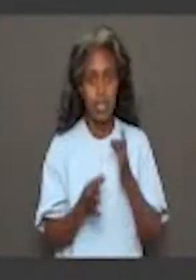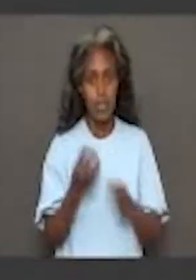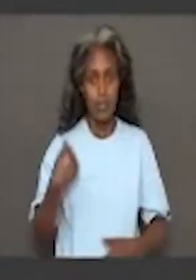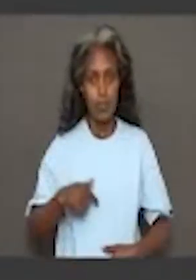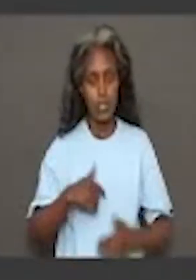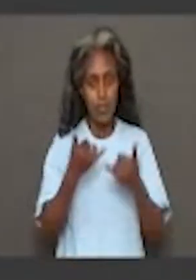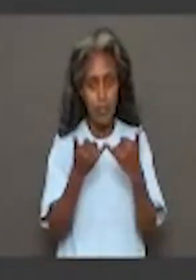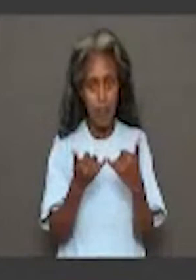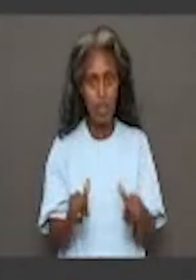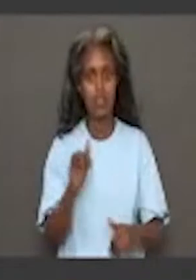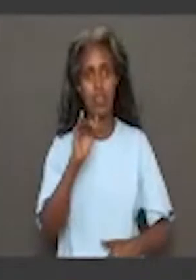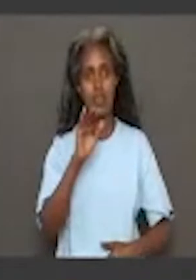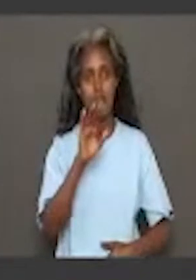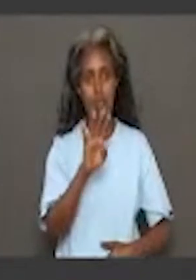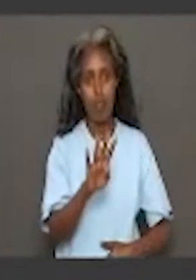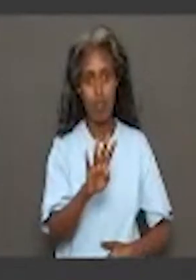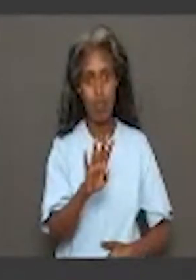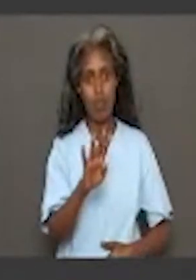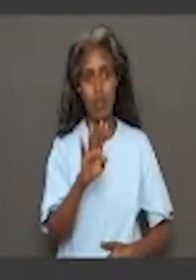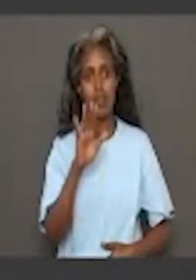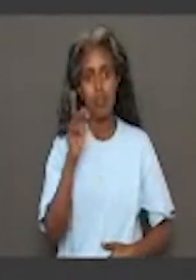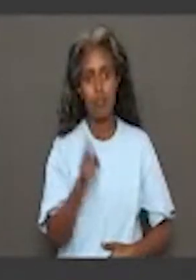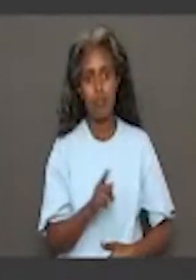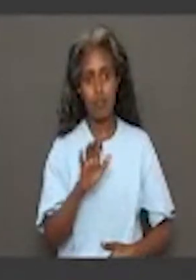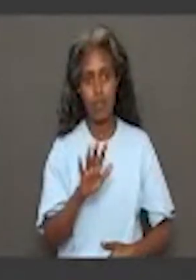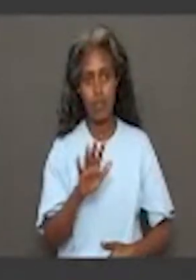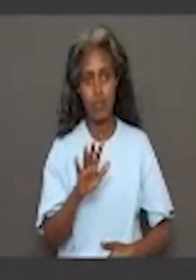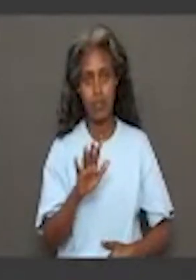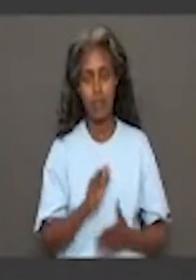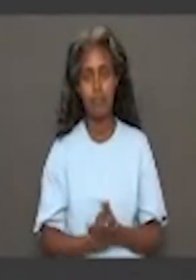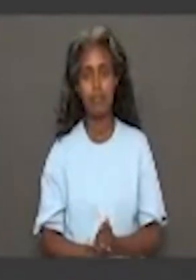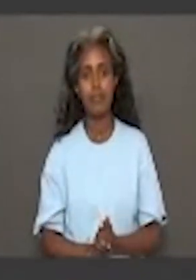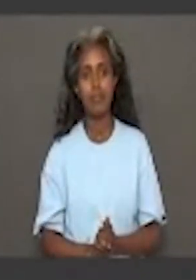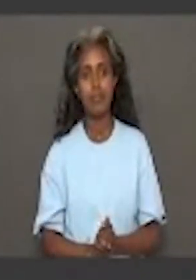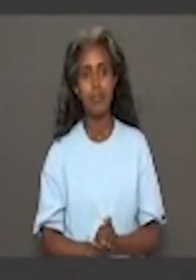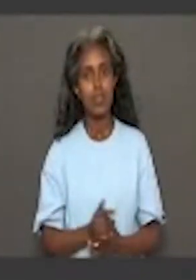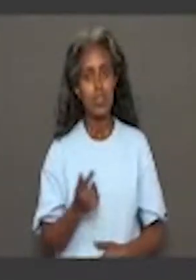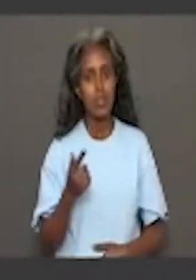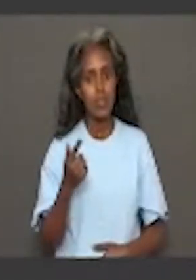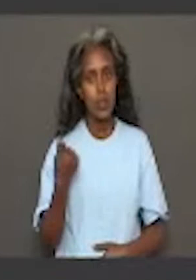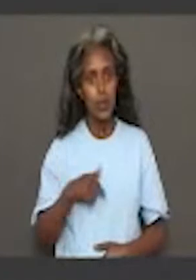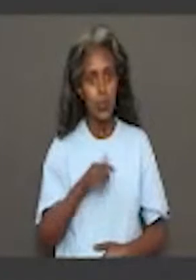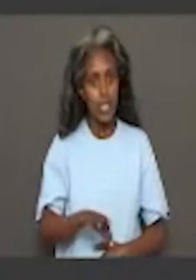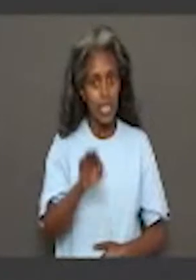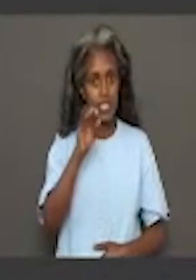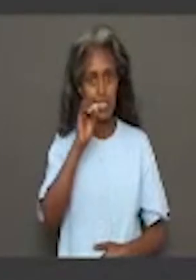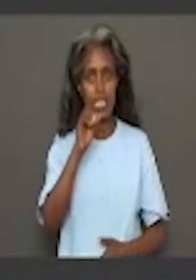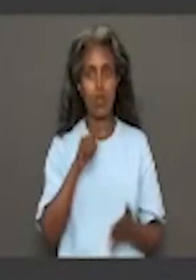If we divide 4 by 5, we get